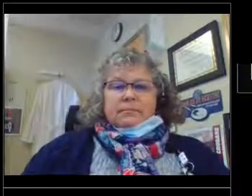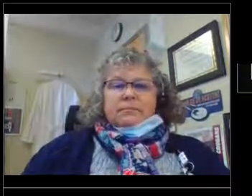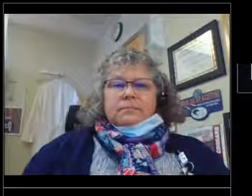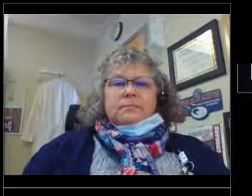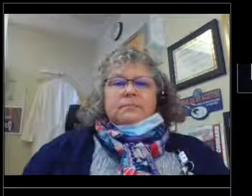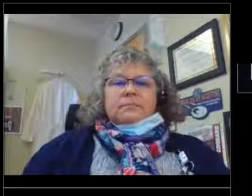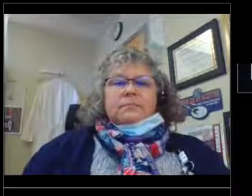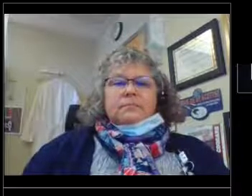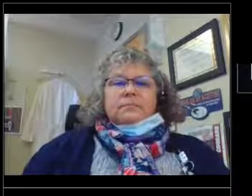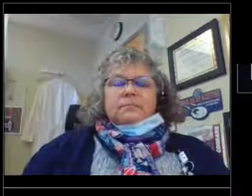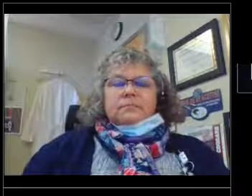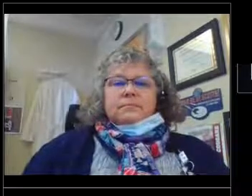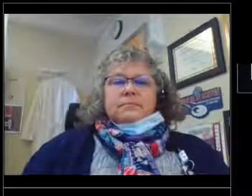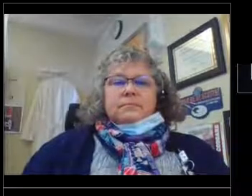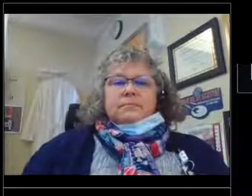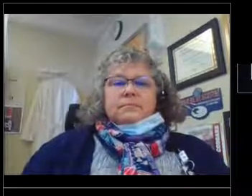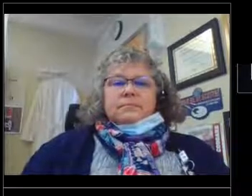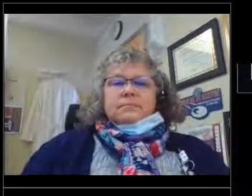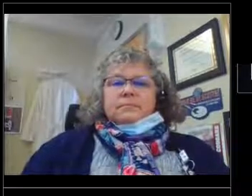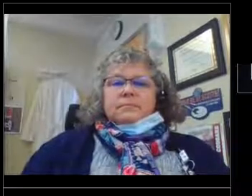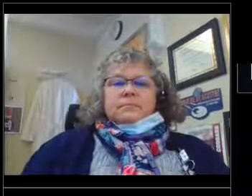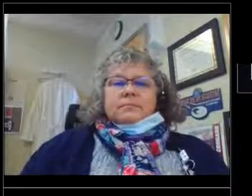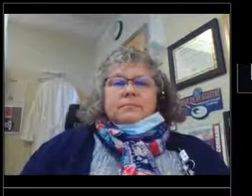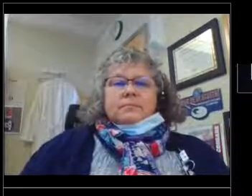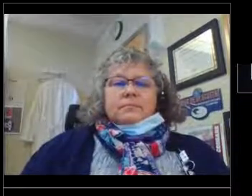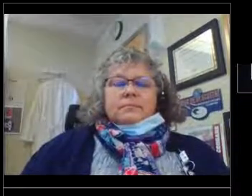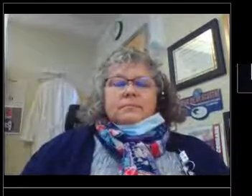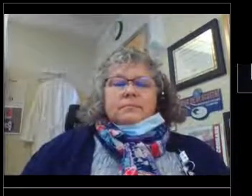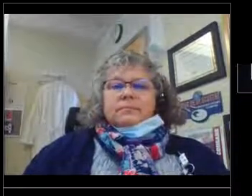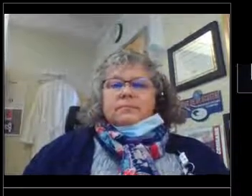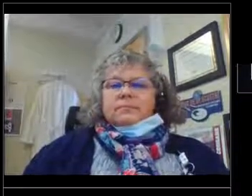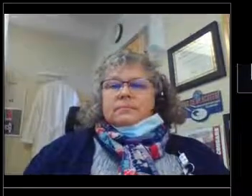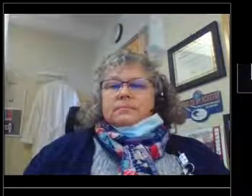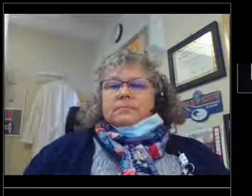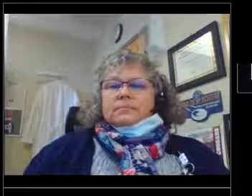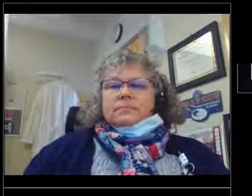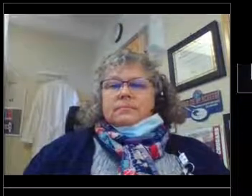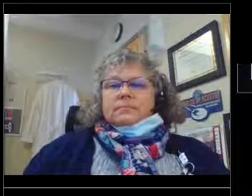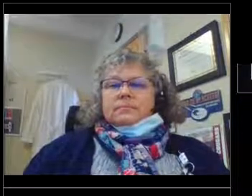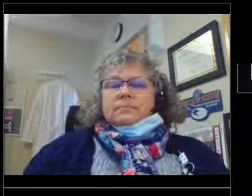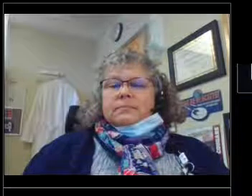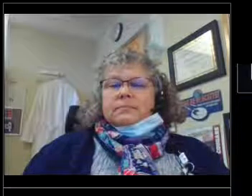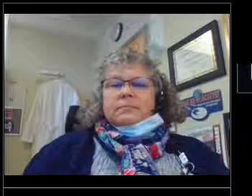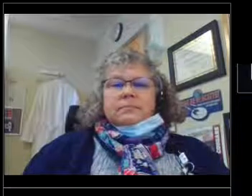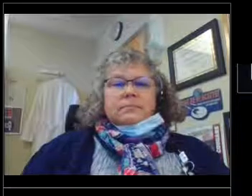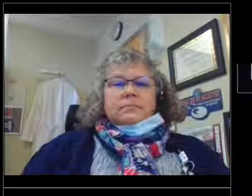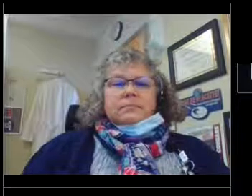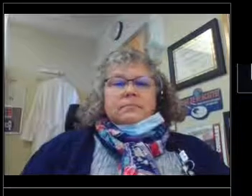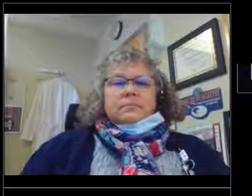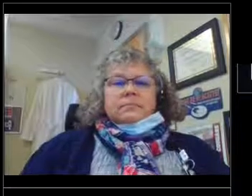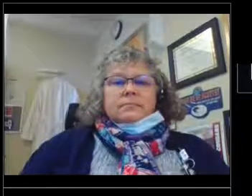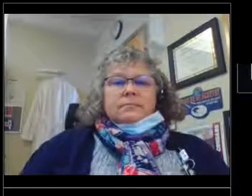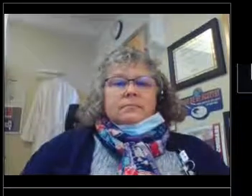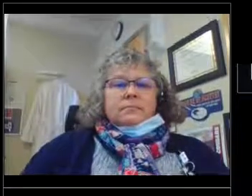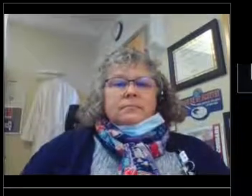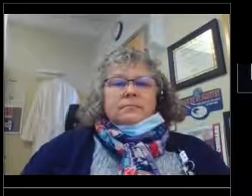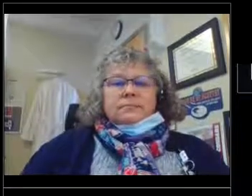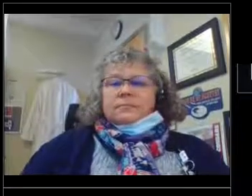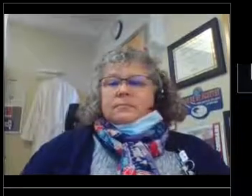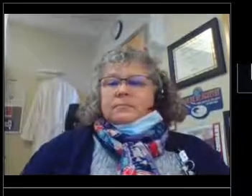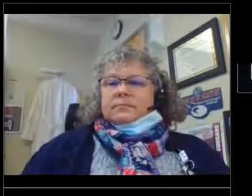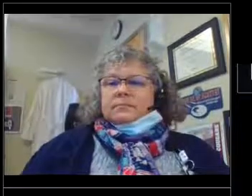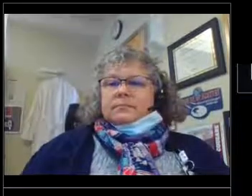and Dr. Curry are going to cover MD-PA supervision, and we might all sort of jump in at any point to help each other out